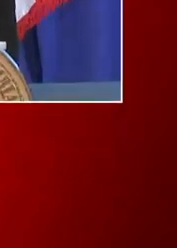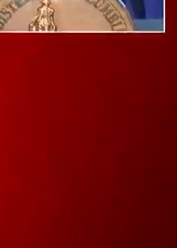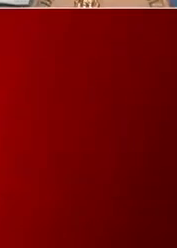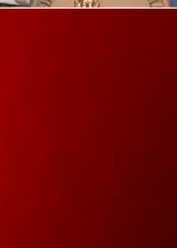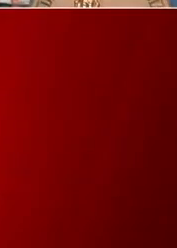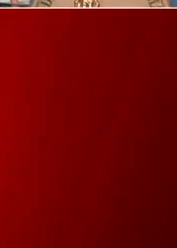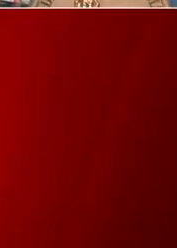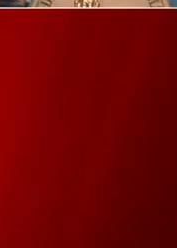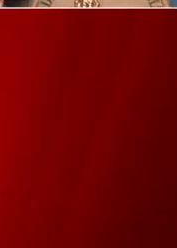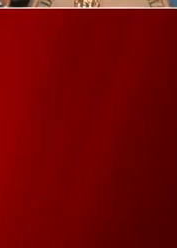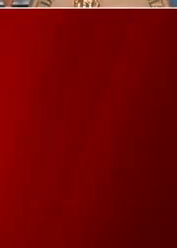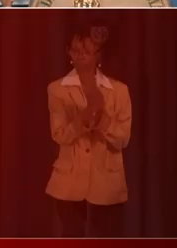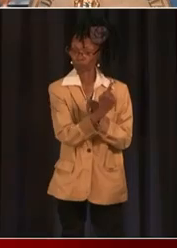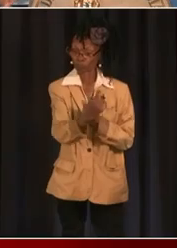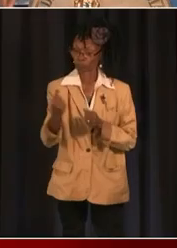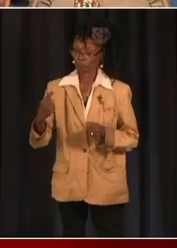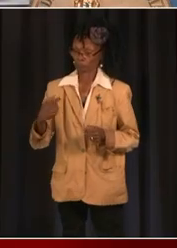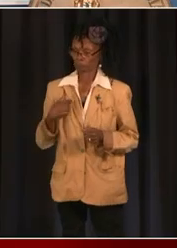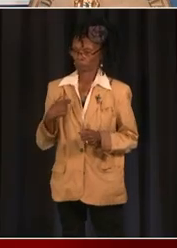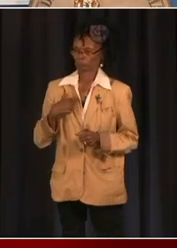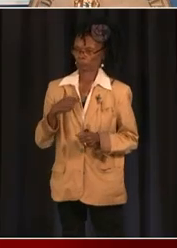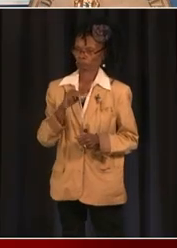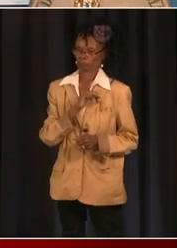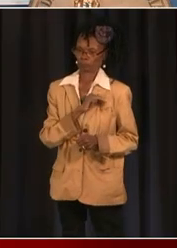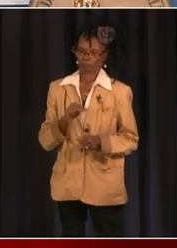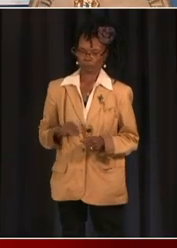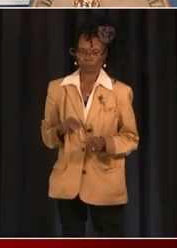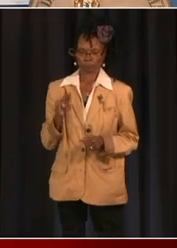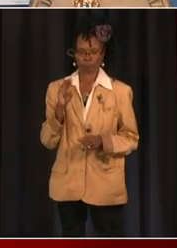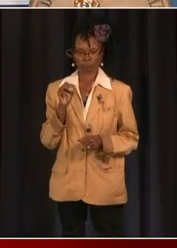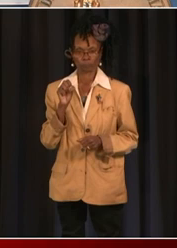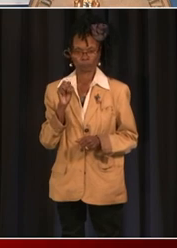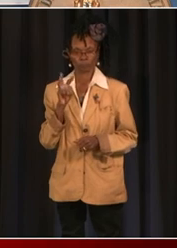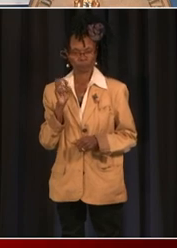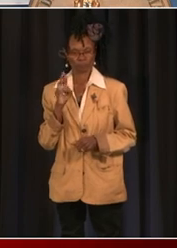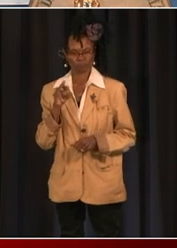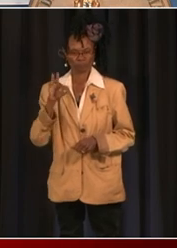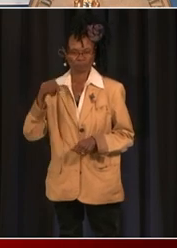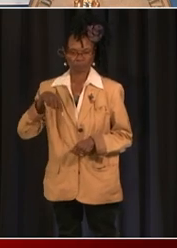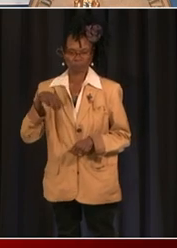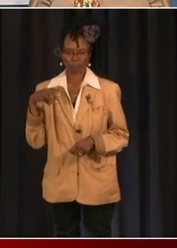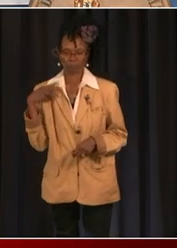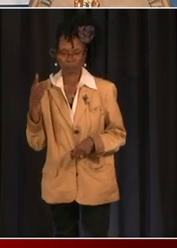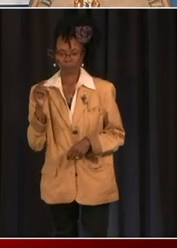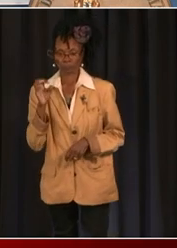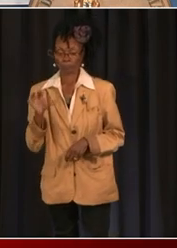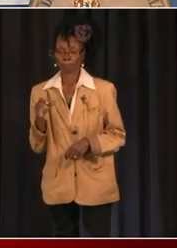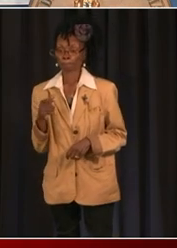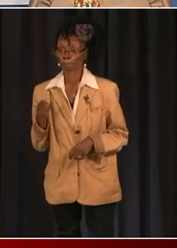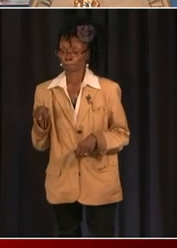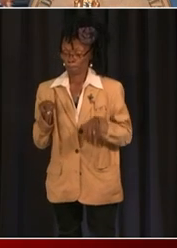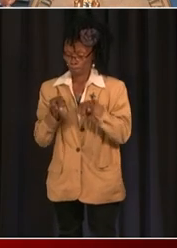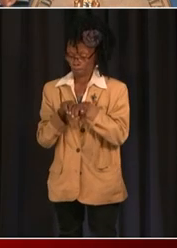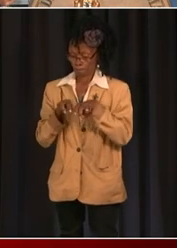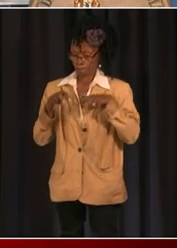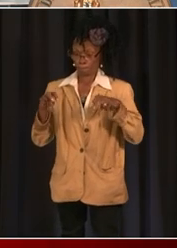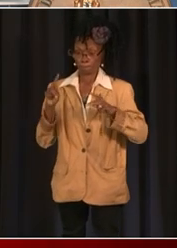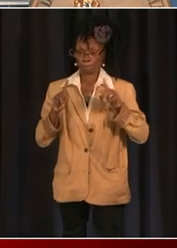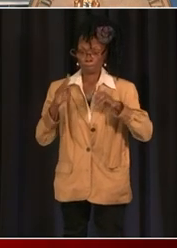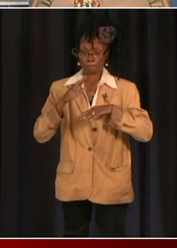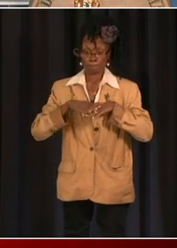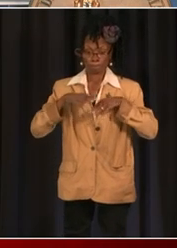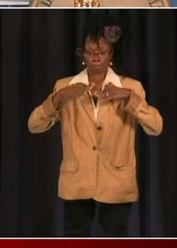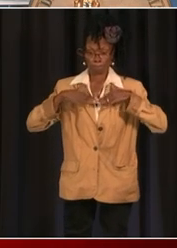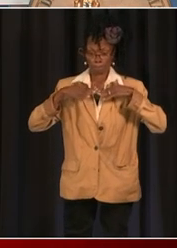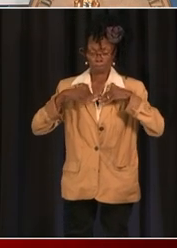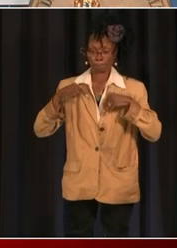Good morning, everyone. I'm Muriel Bowser. I'm the Mayor of Washington, D.C. I'm joined today by members of the D.C. Public